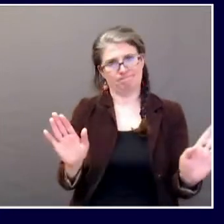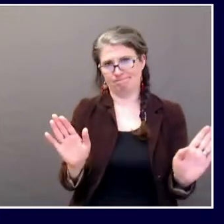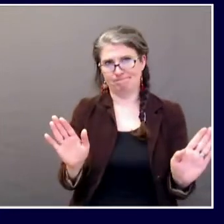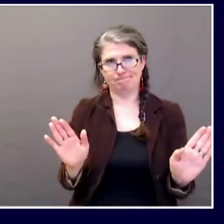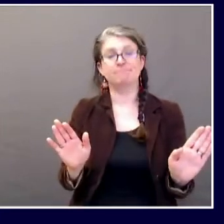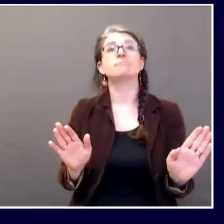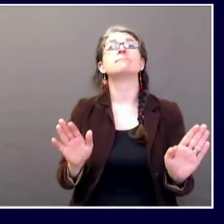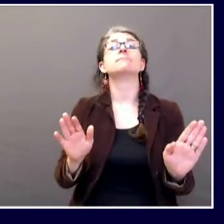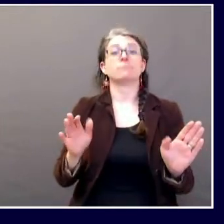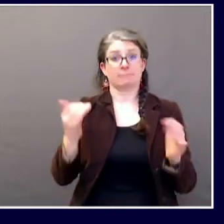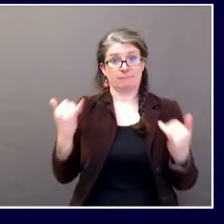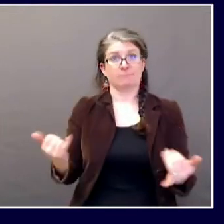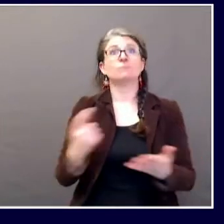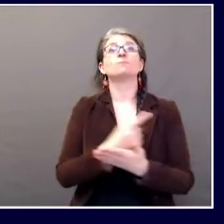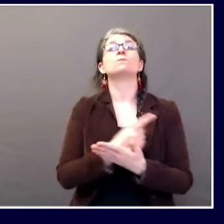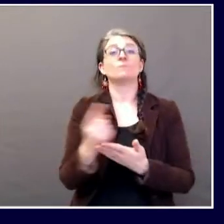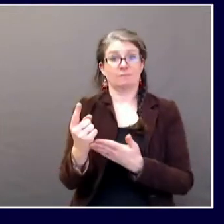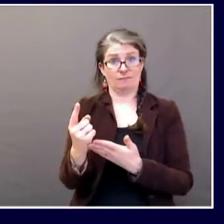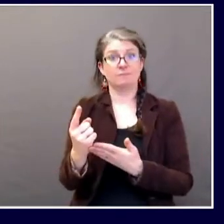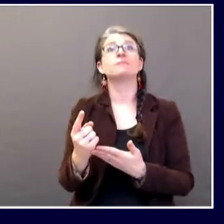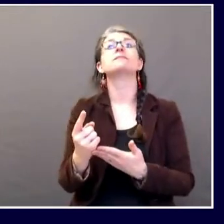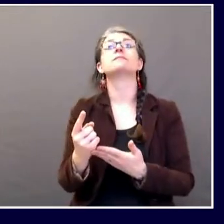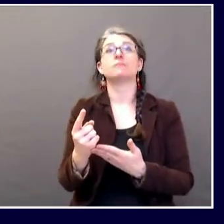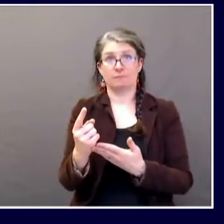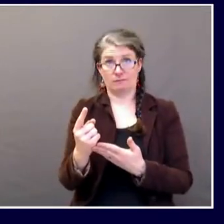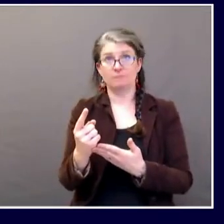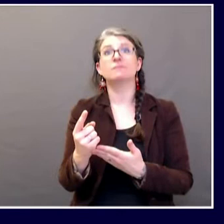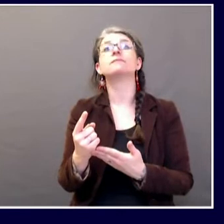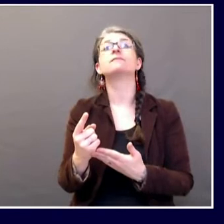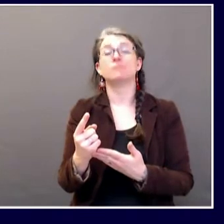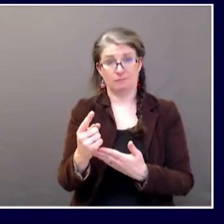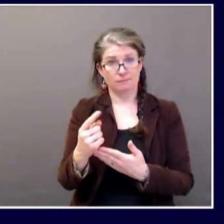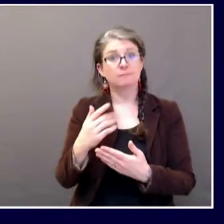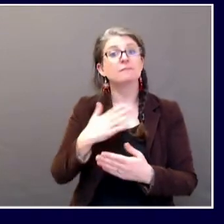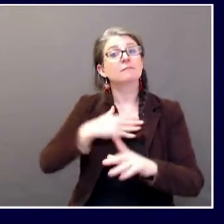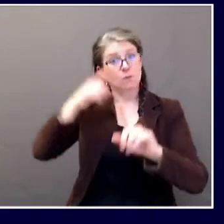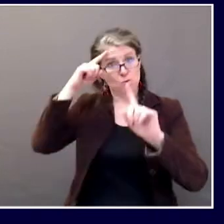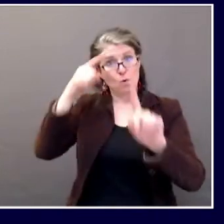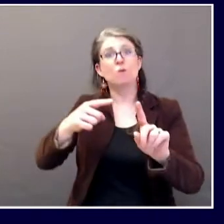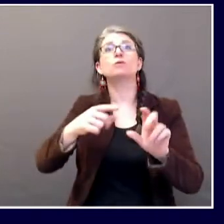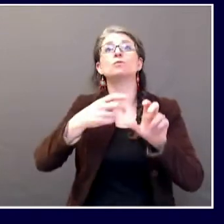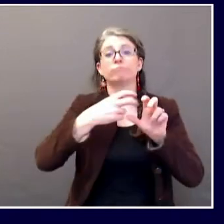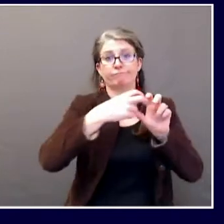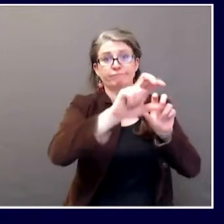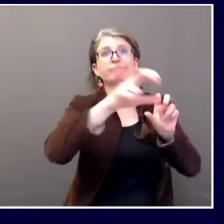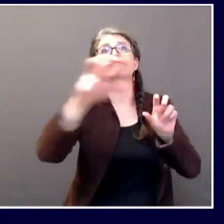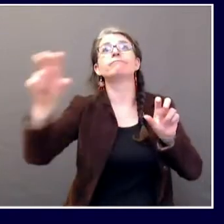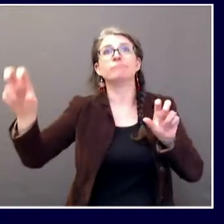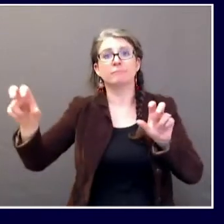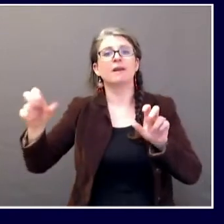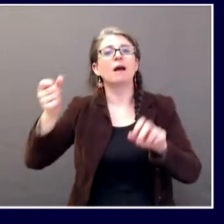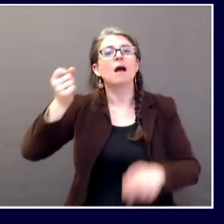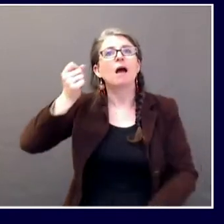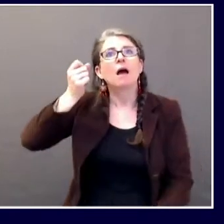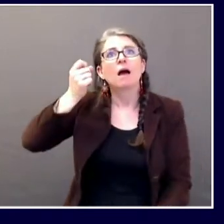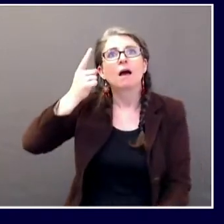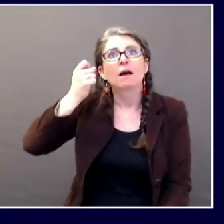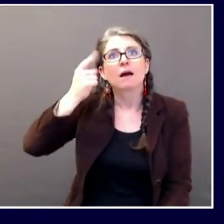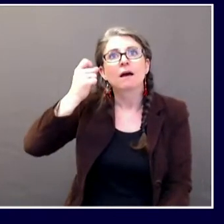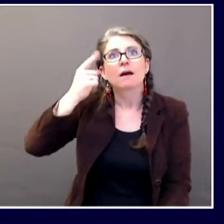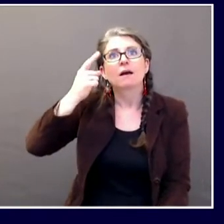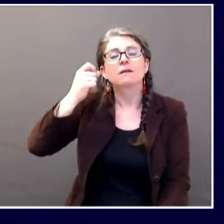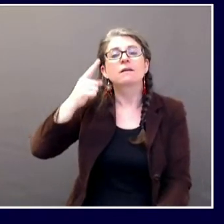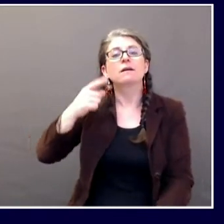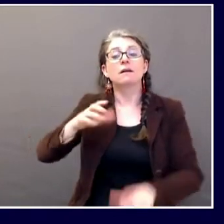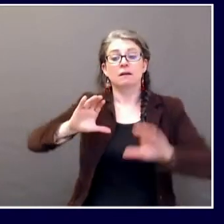balance or allocate vaccine slightly more on a population basis. It's not an exact science. It's impossible to